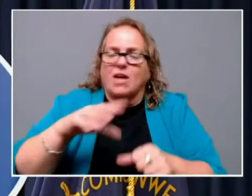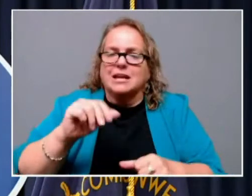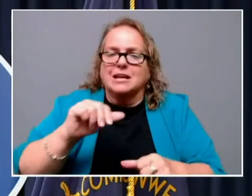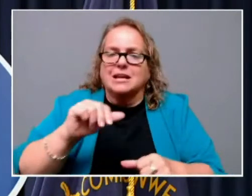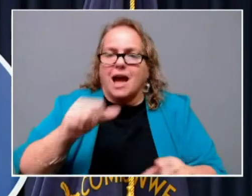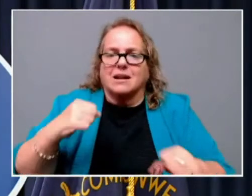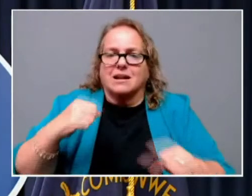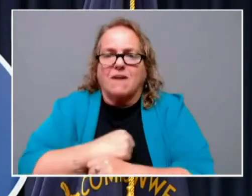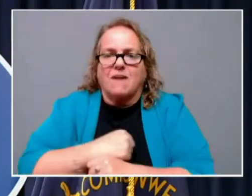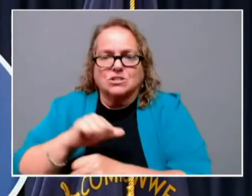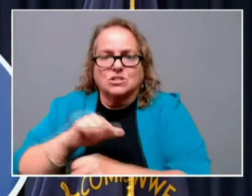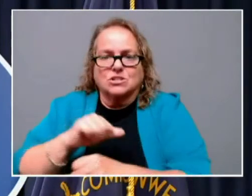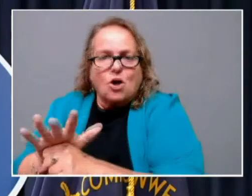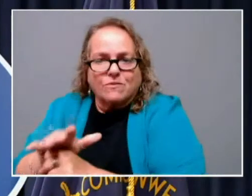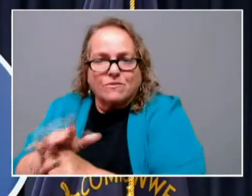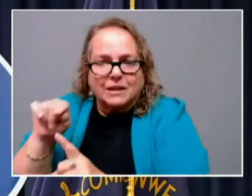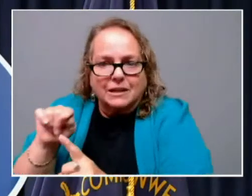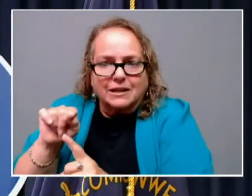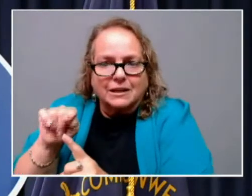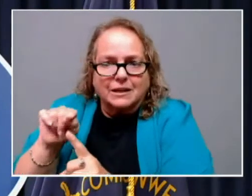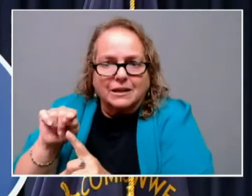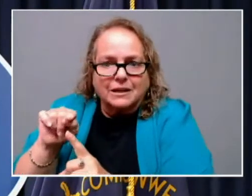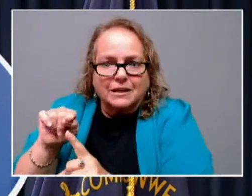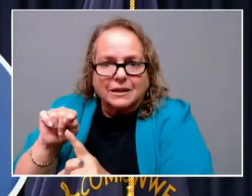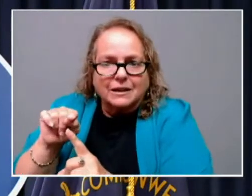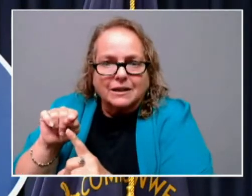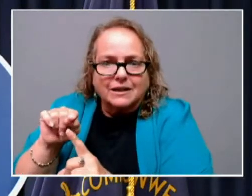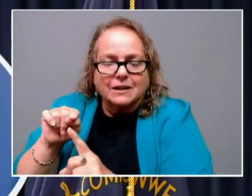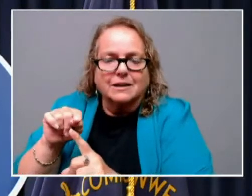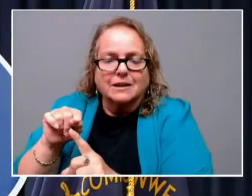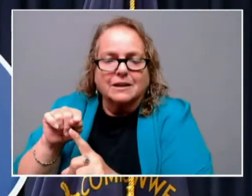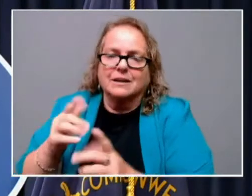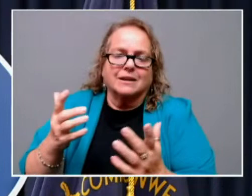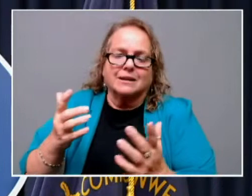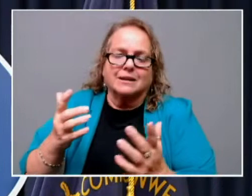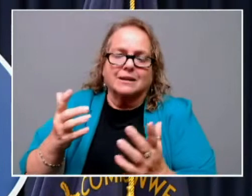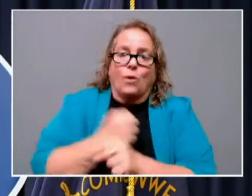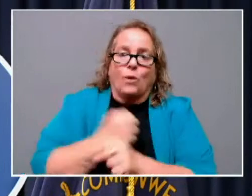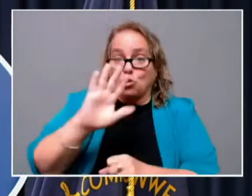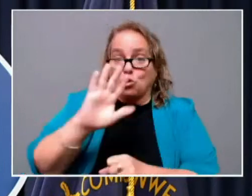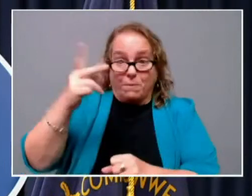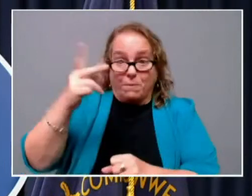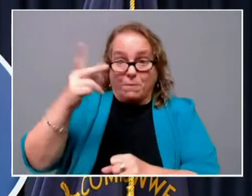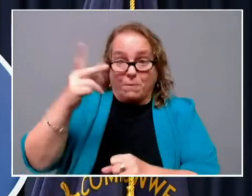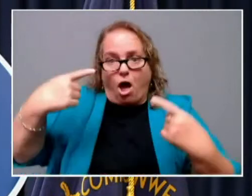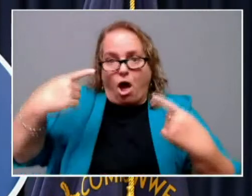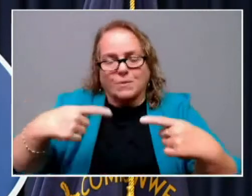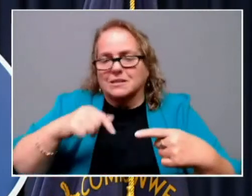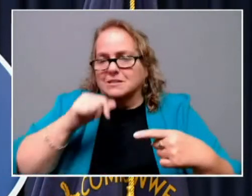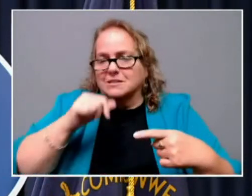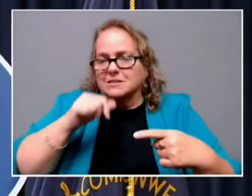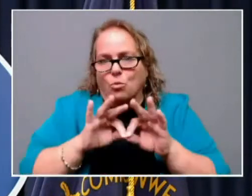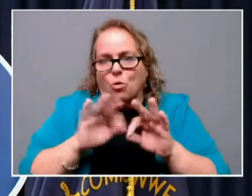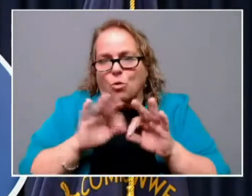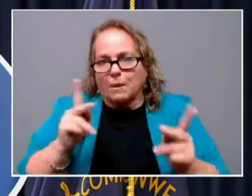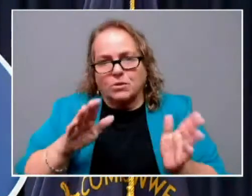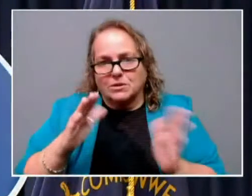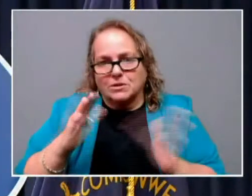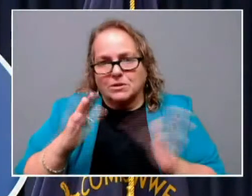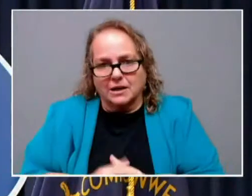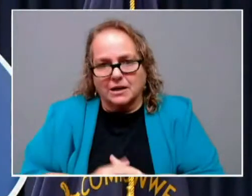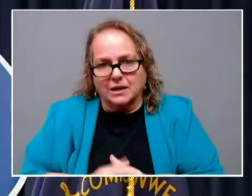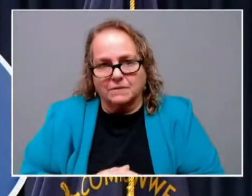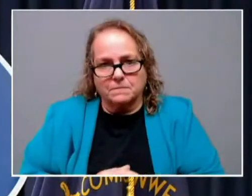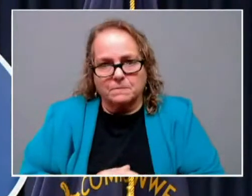are going to die. Winning your political argument isn't worth more people dying. All right, I'm going to step back off